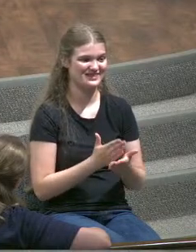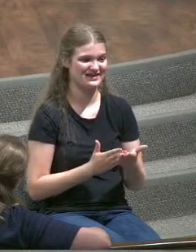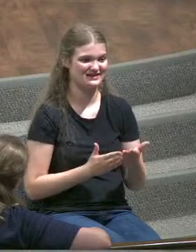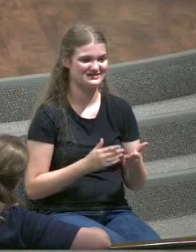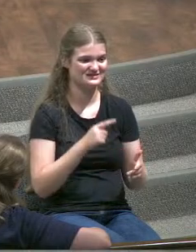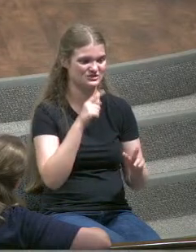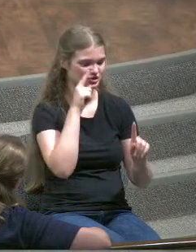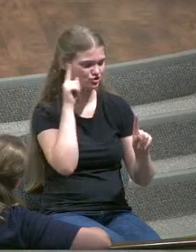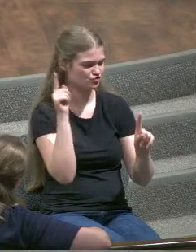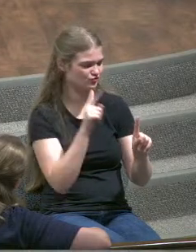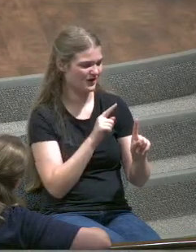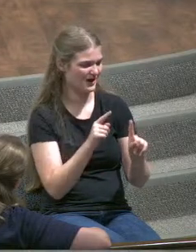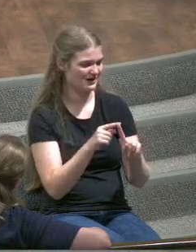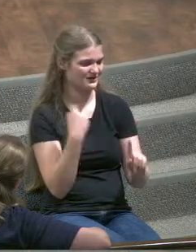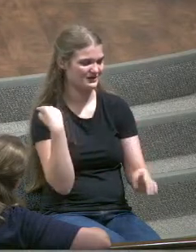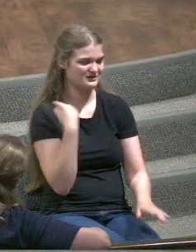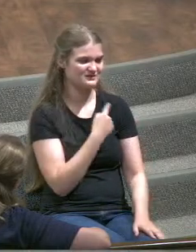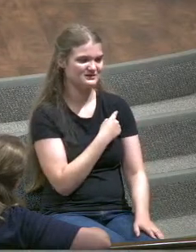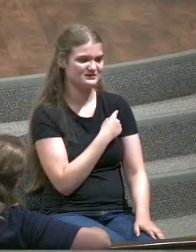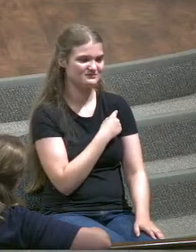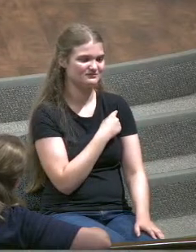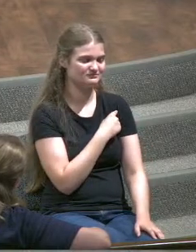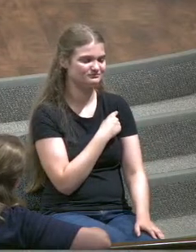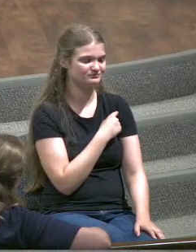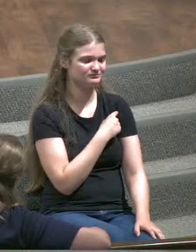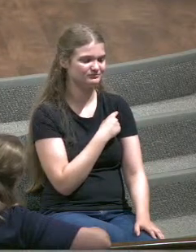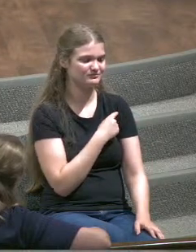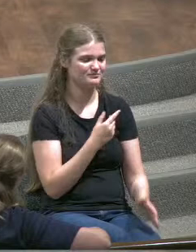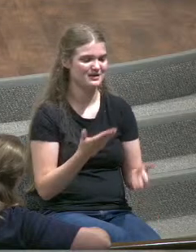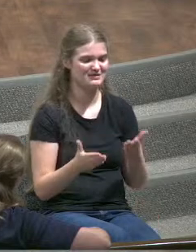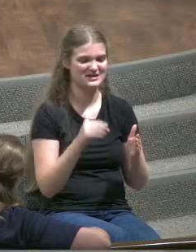that we can't get into, but there are things in life that get in our way